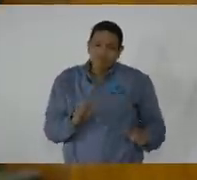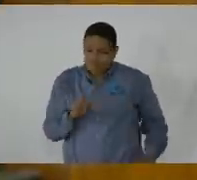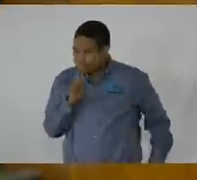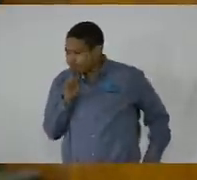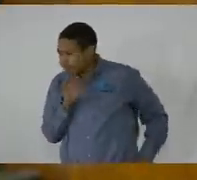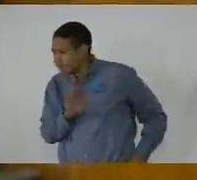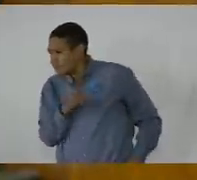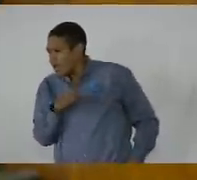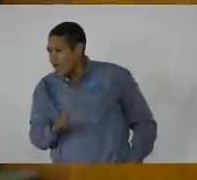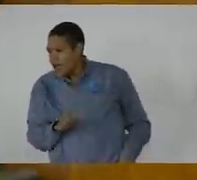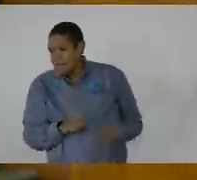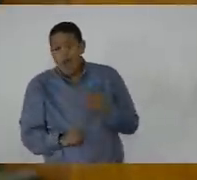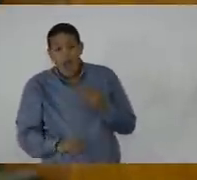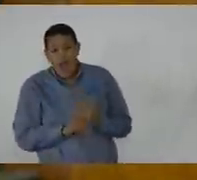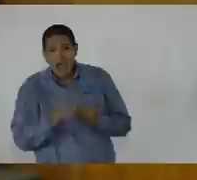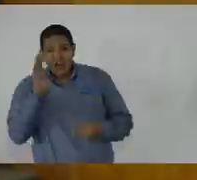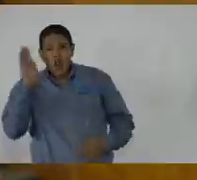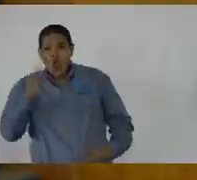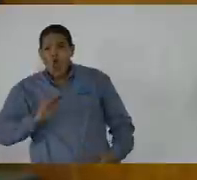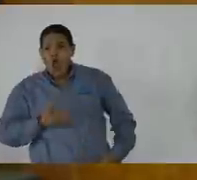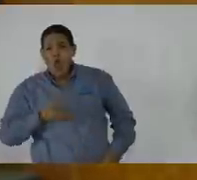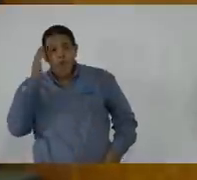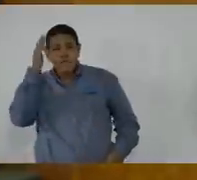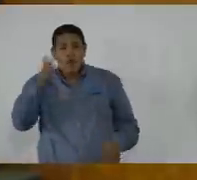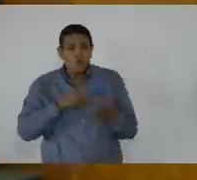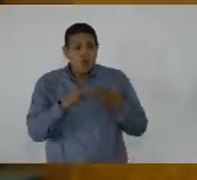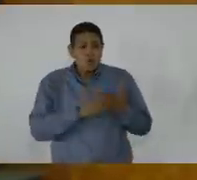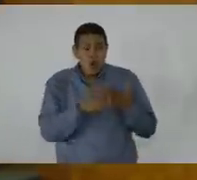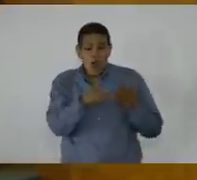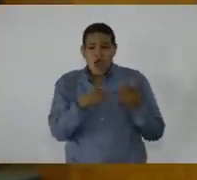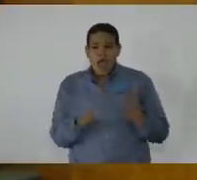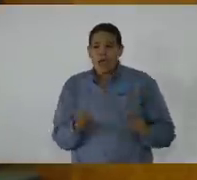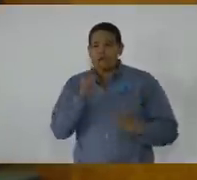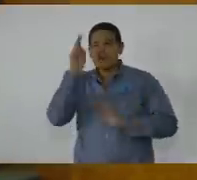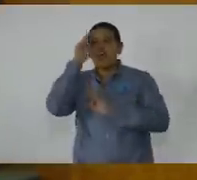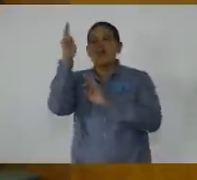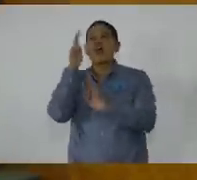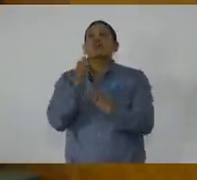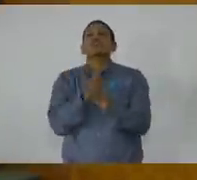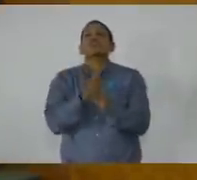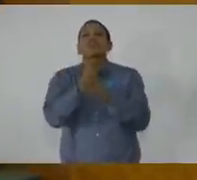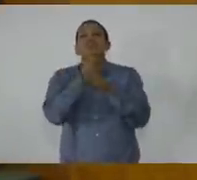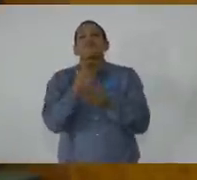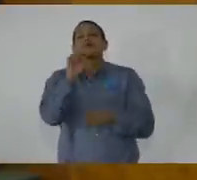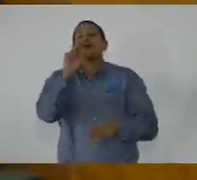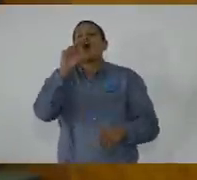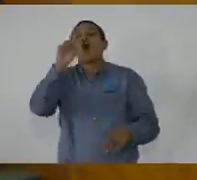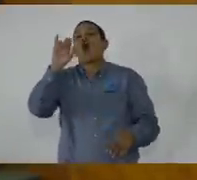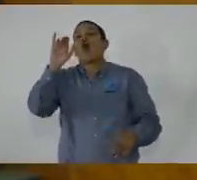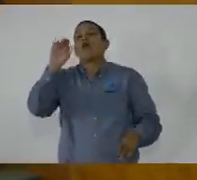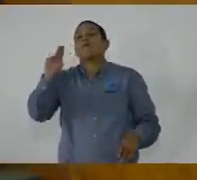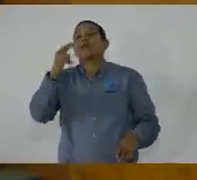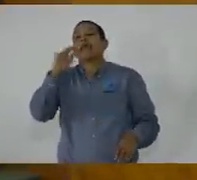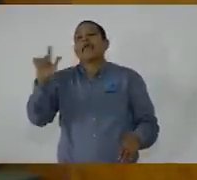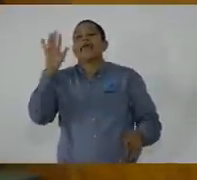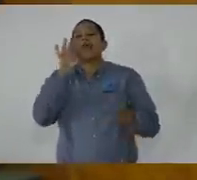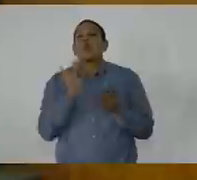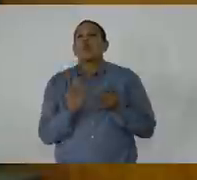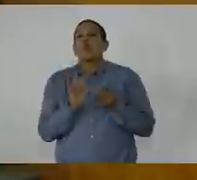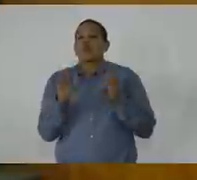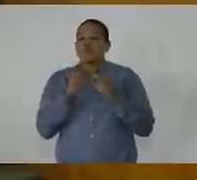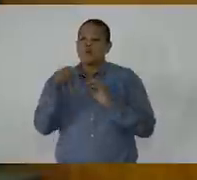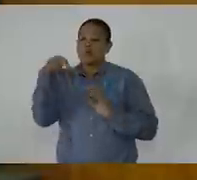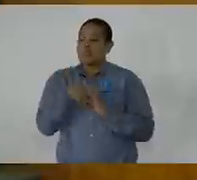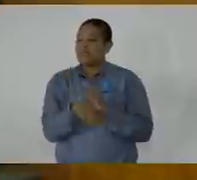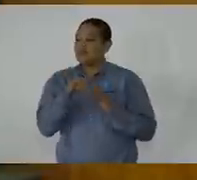Commerce or all our future programs, as the Honorable Minister Aubin Hill will address in greater